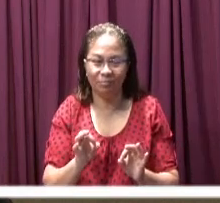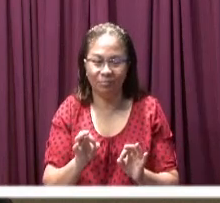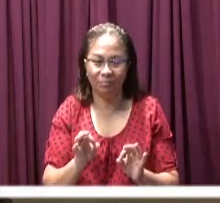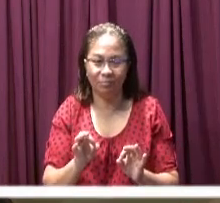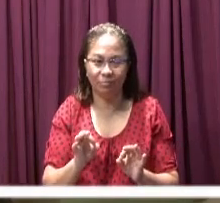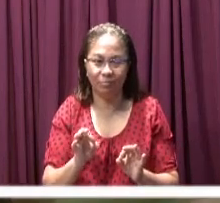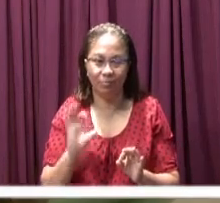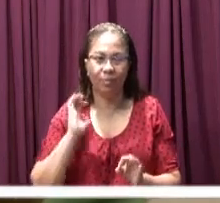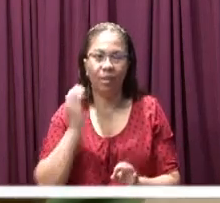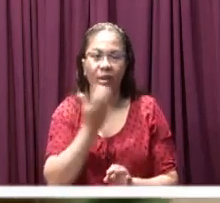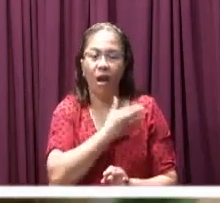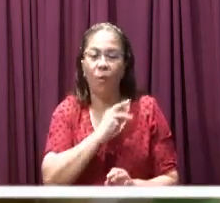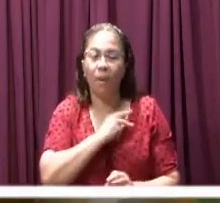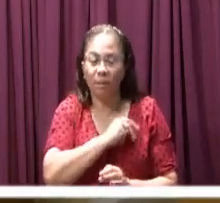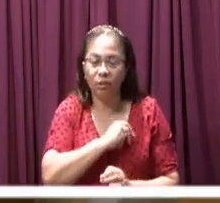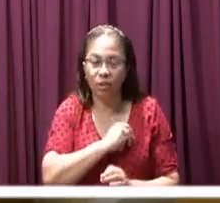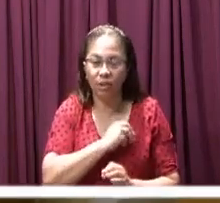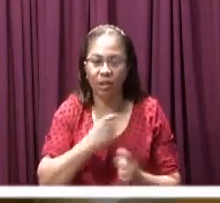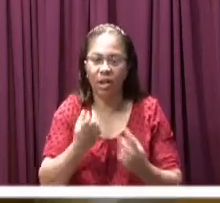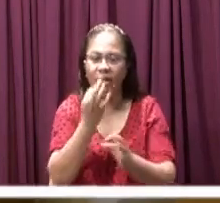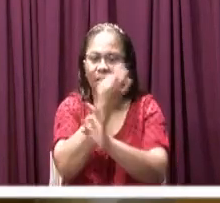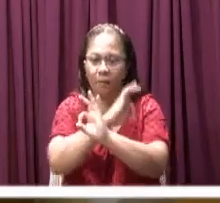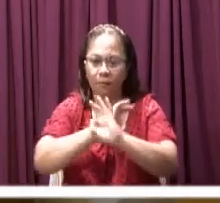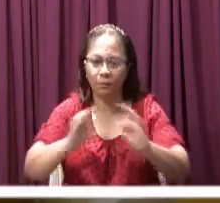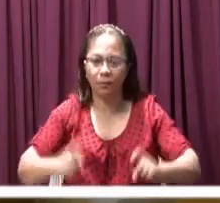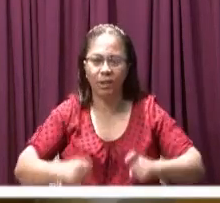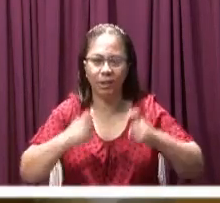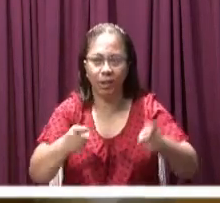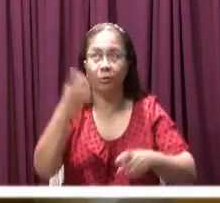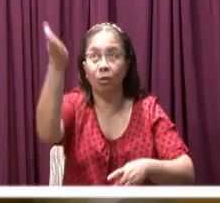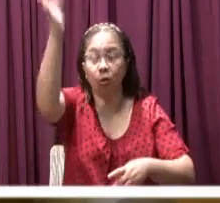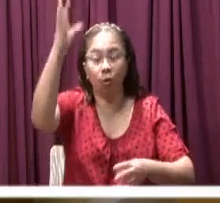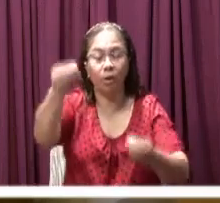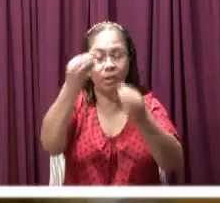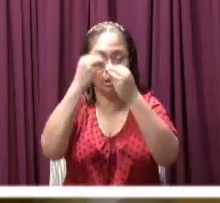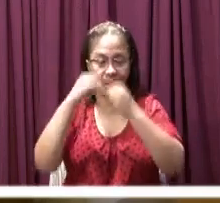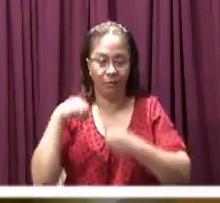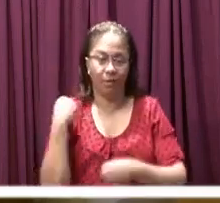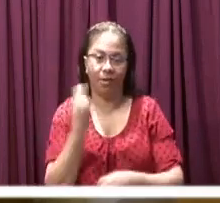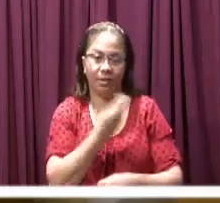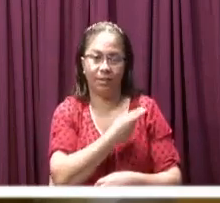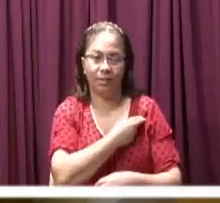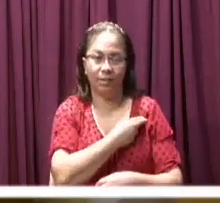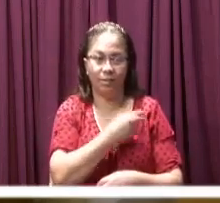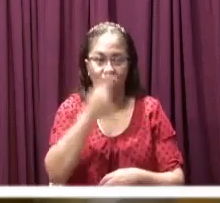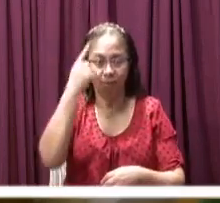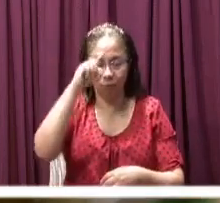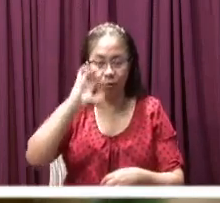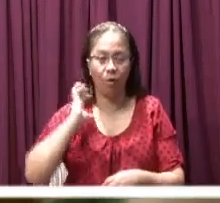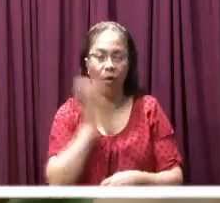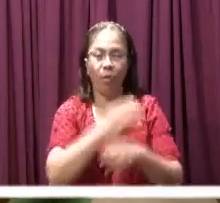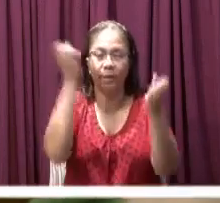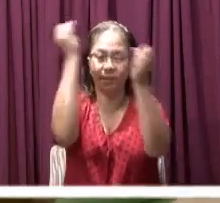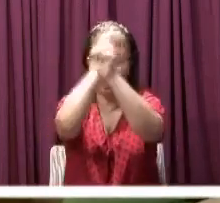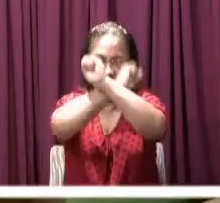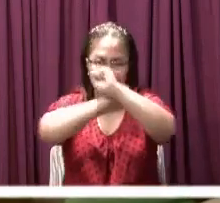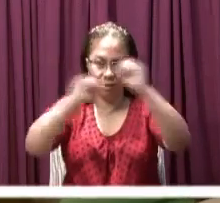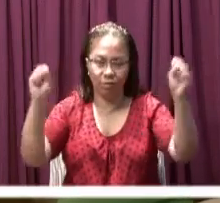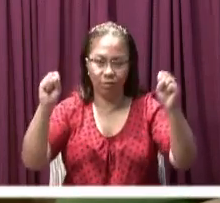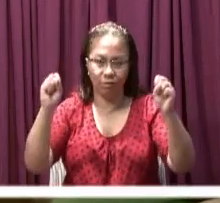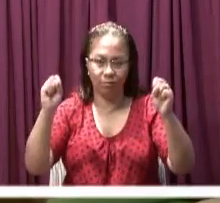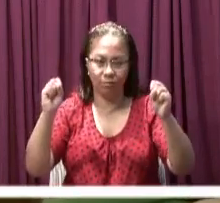mission is a free gift given to us by God. It is given to us for our salvation.